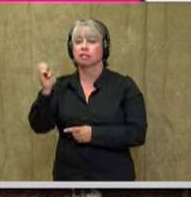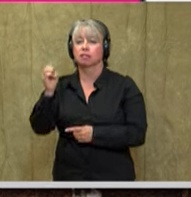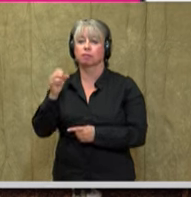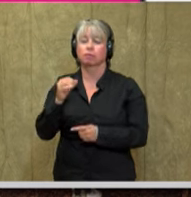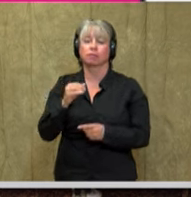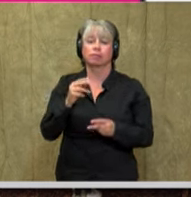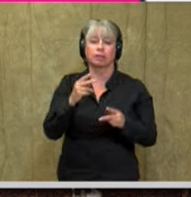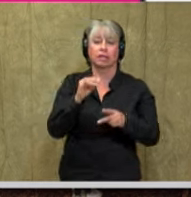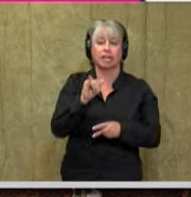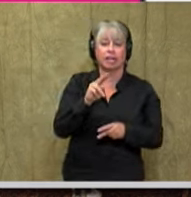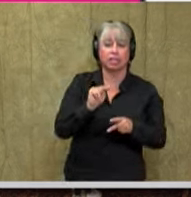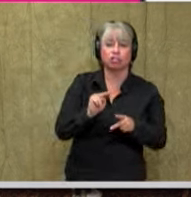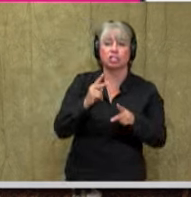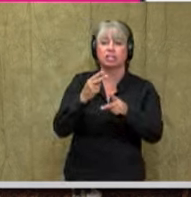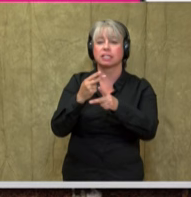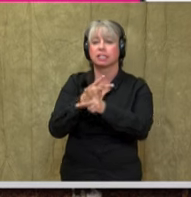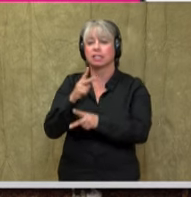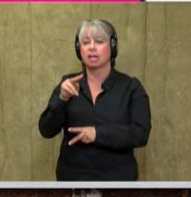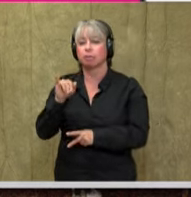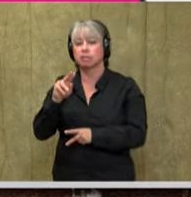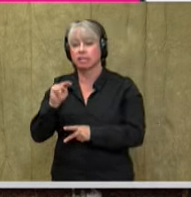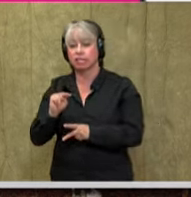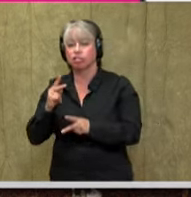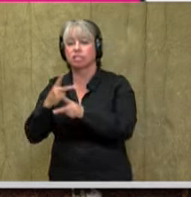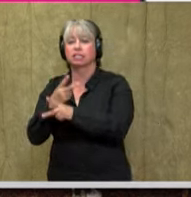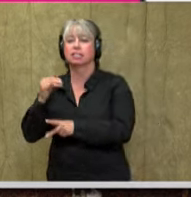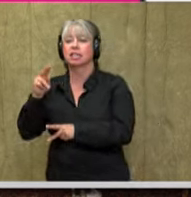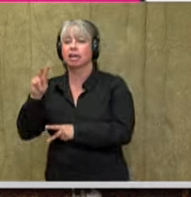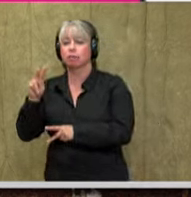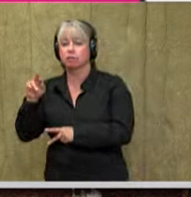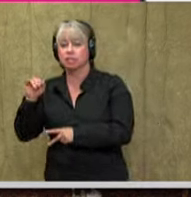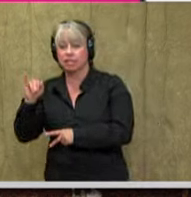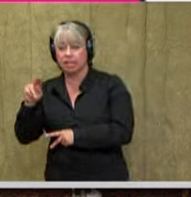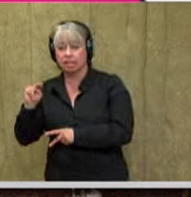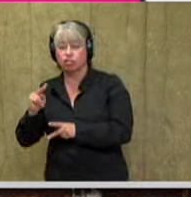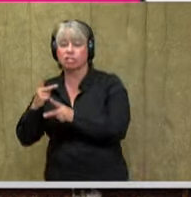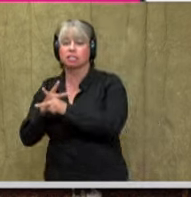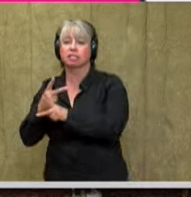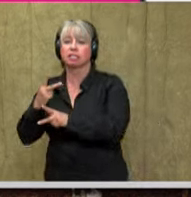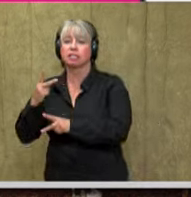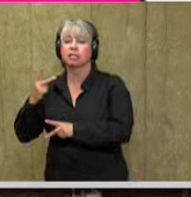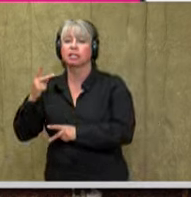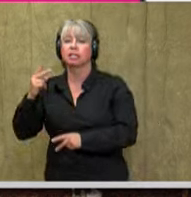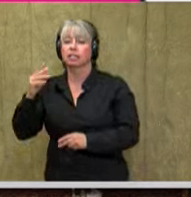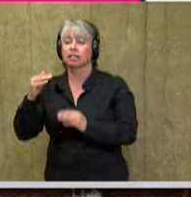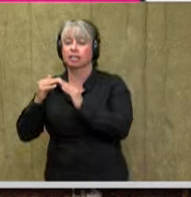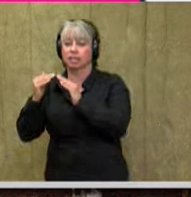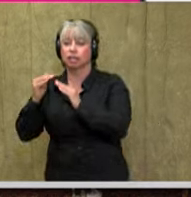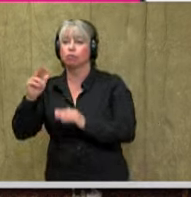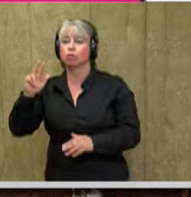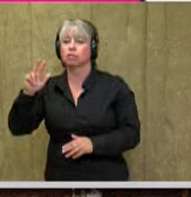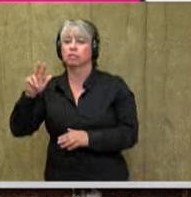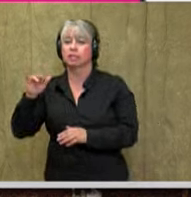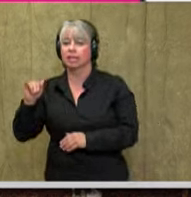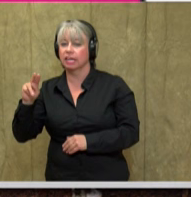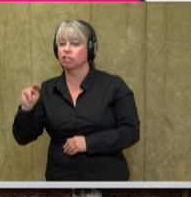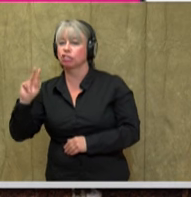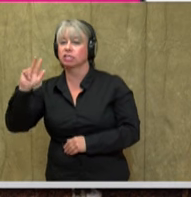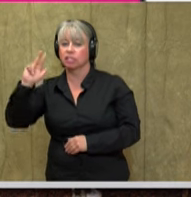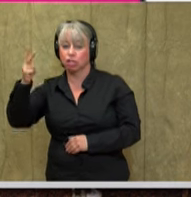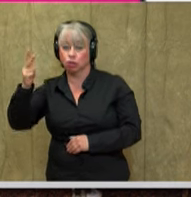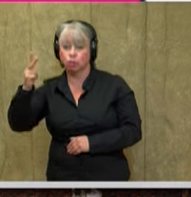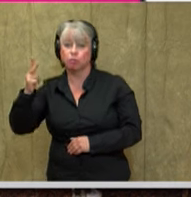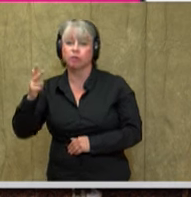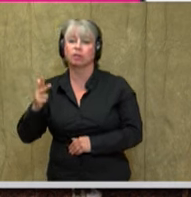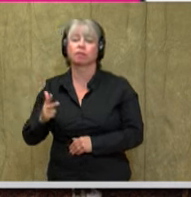inches times inches, which is inches cubed. So now we have 3.14 times our 16 inches cubed, which gives